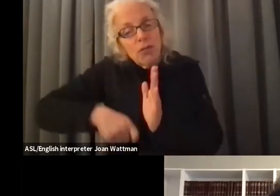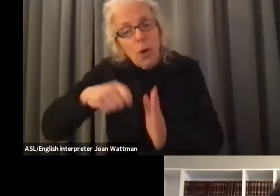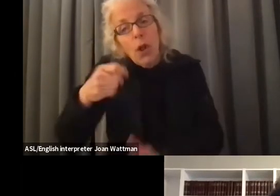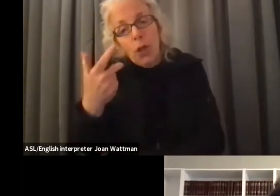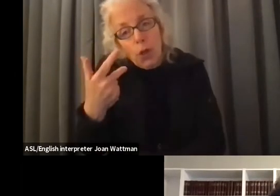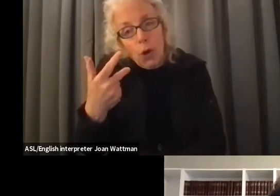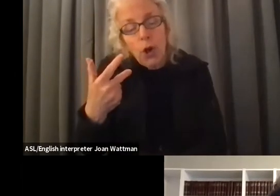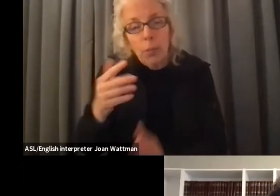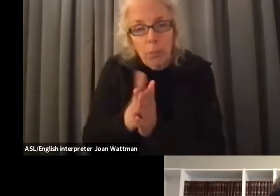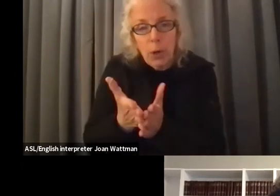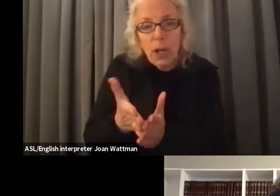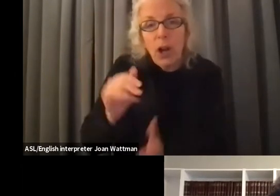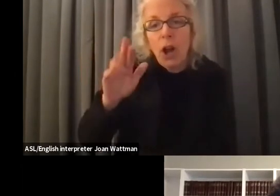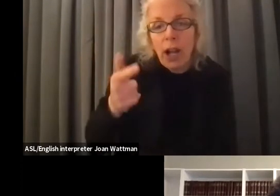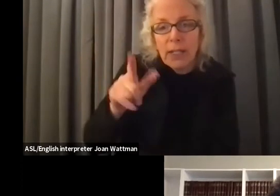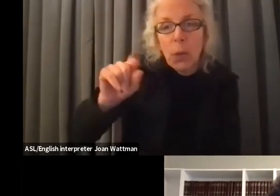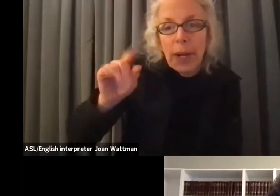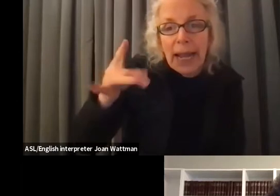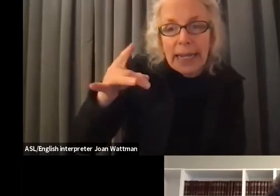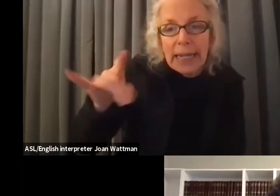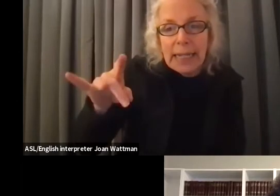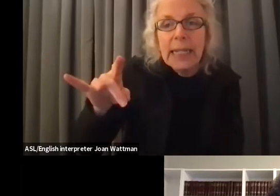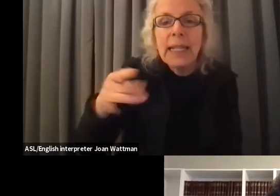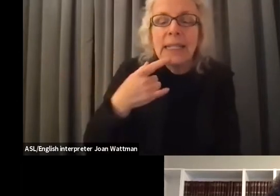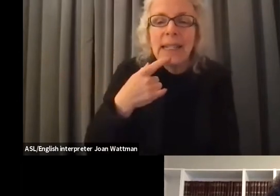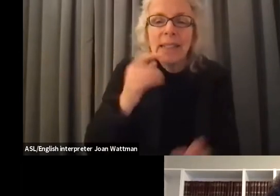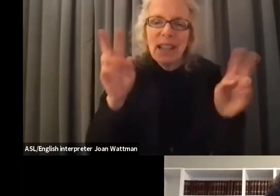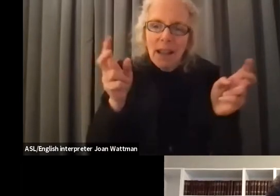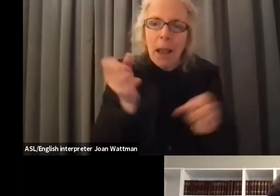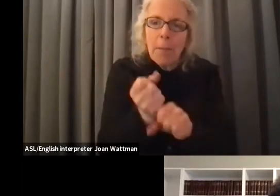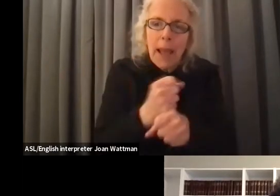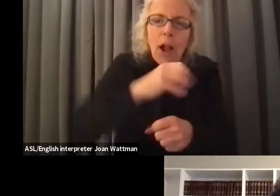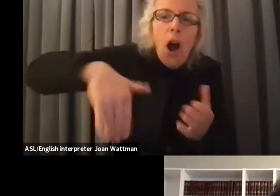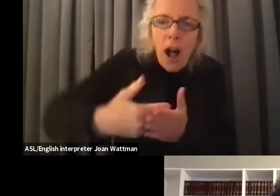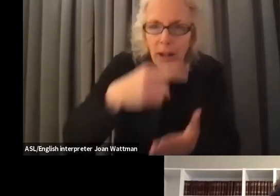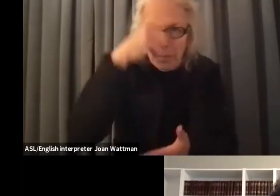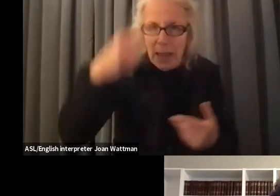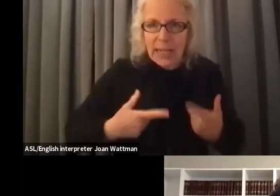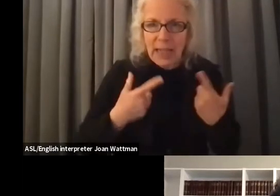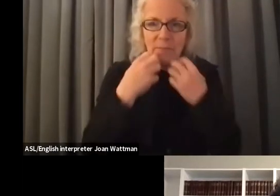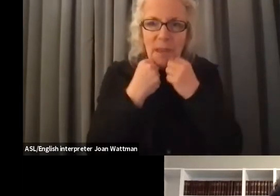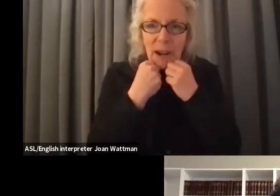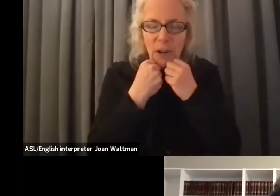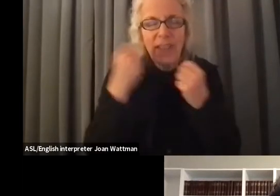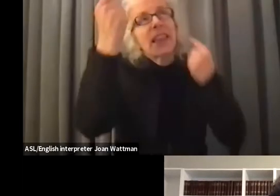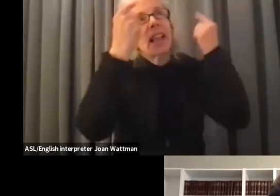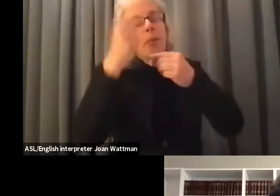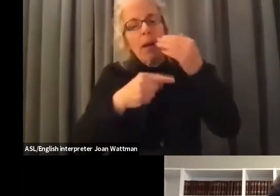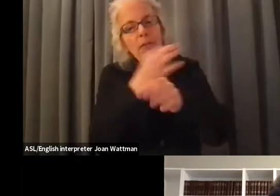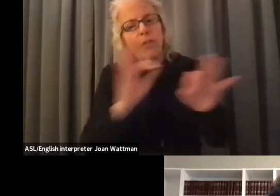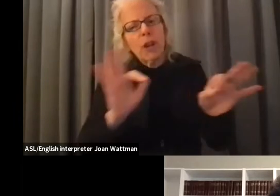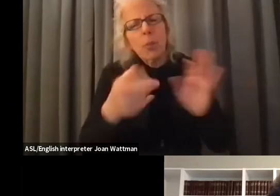August 2018 entitled Making All Black Lives Matter, Reimagining Freedom in the 21st